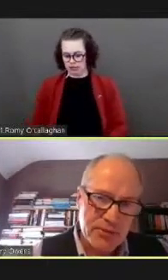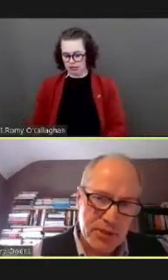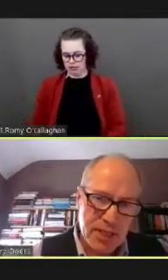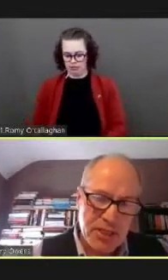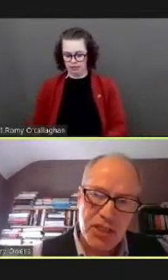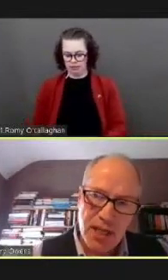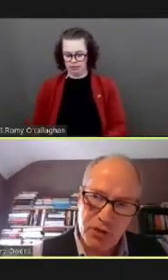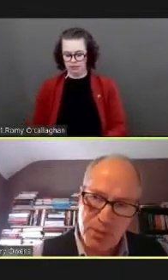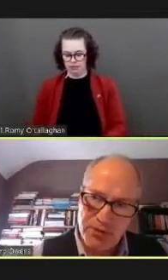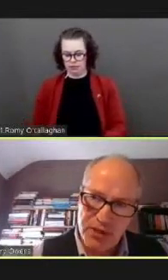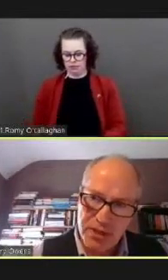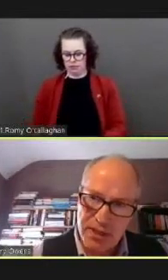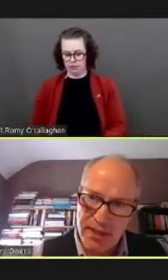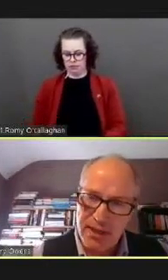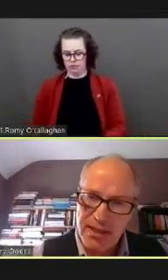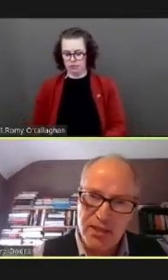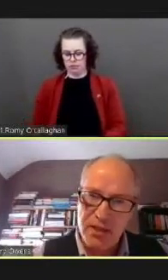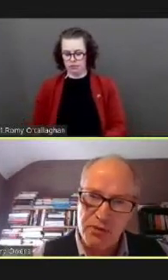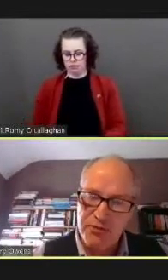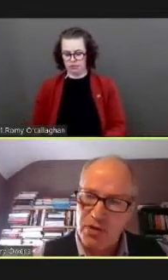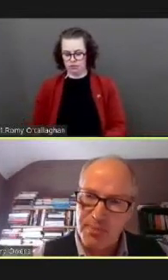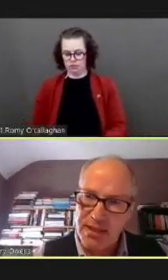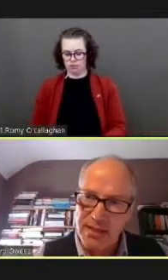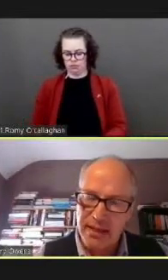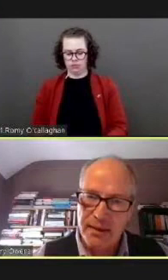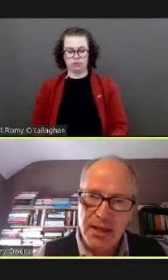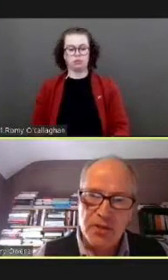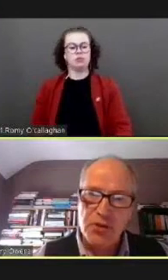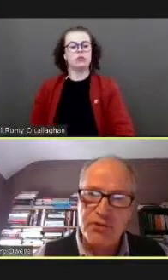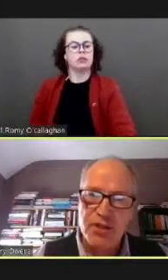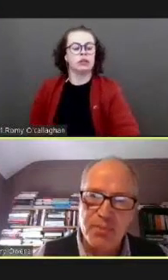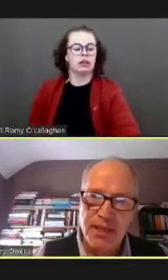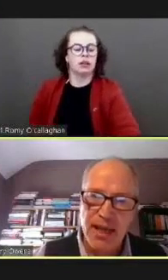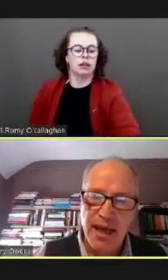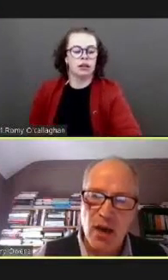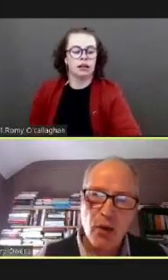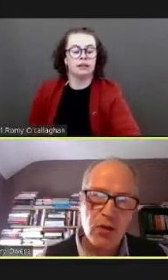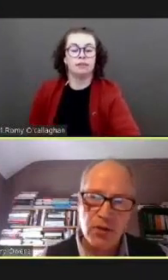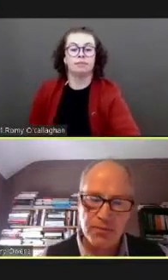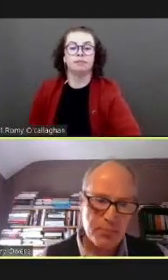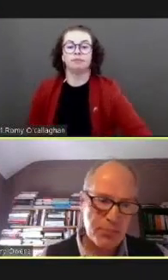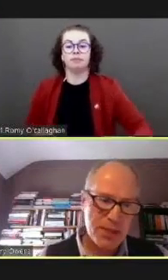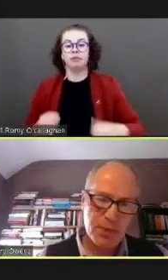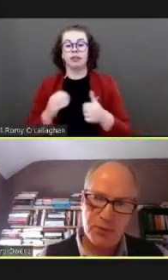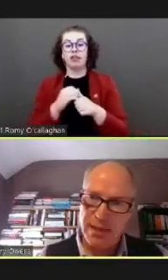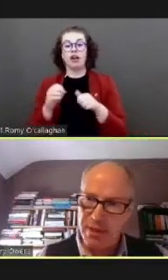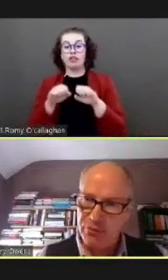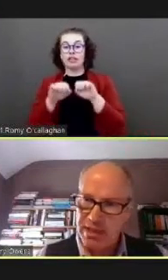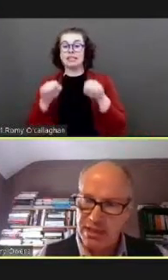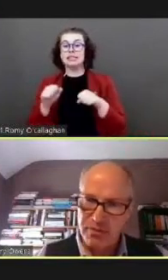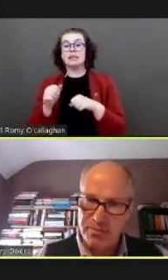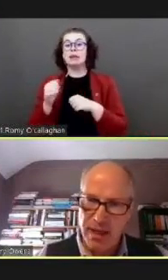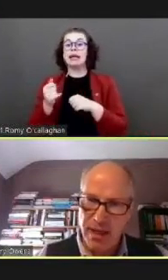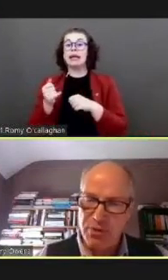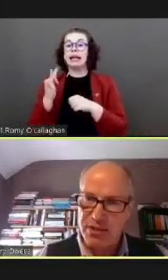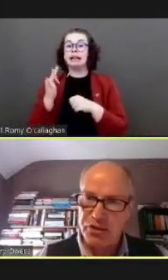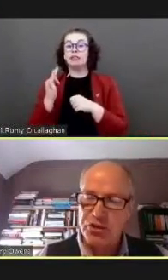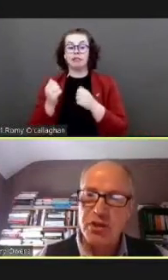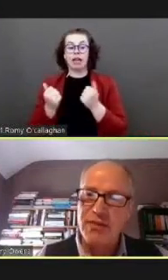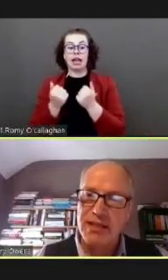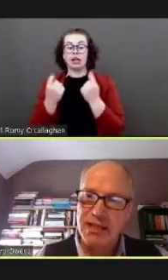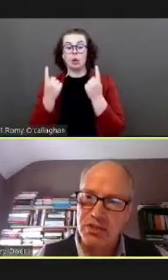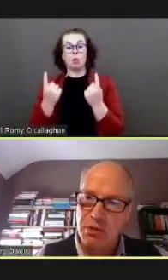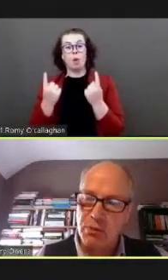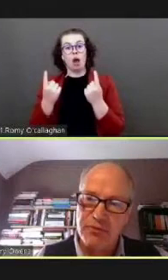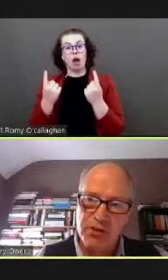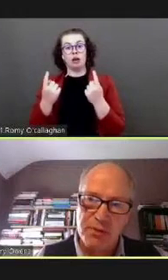is somewhat different. It's general provision. Now, that's not a referral-based thing. So if somebody, all people being released from prison